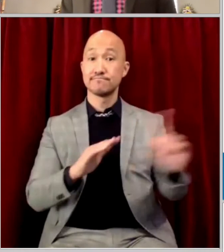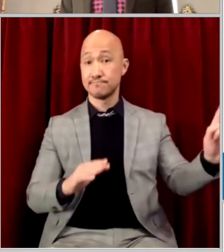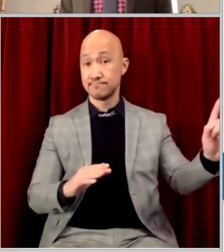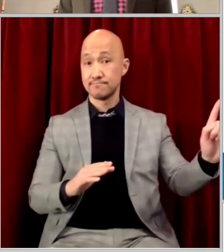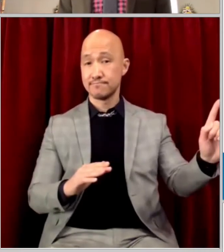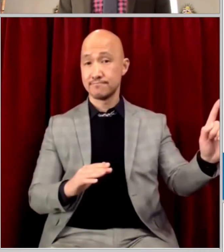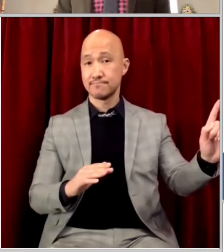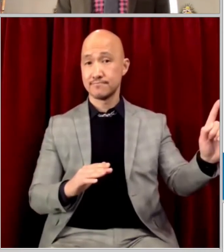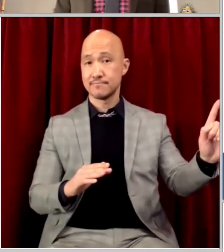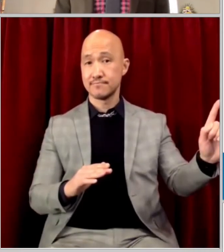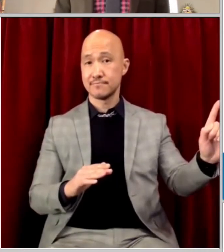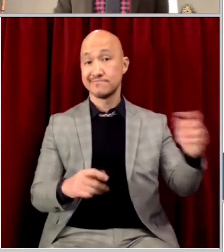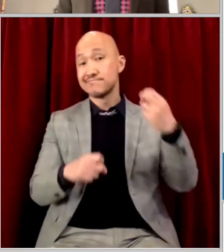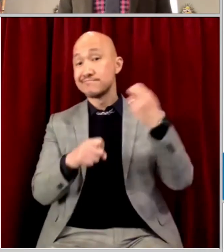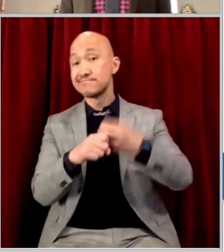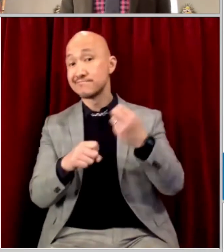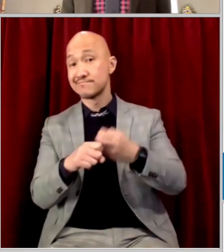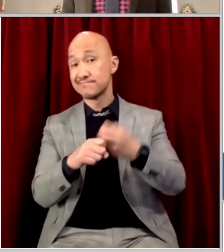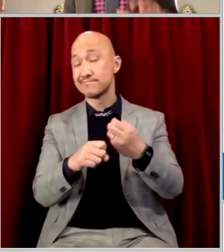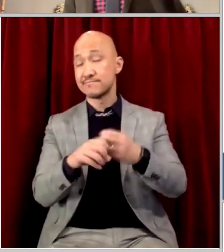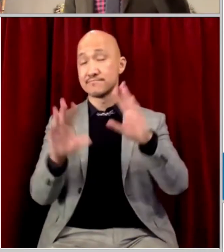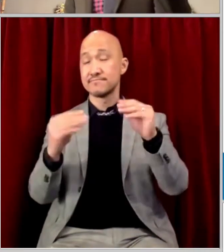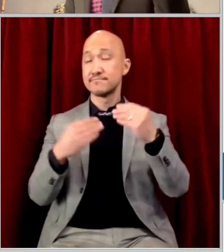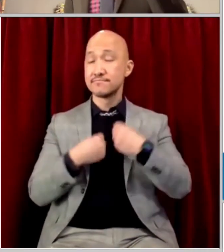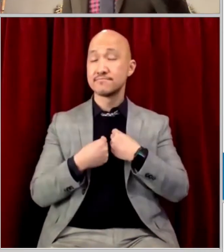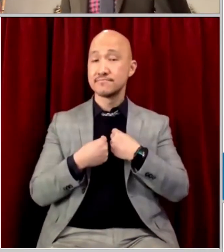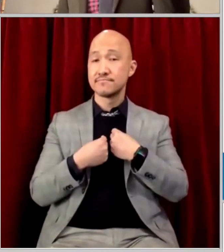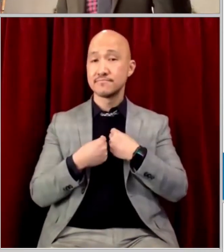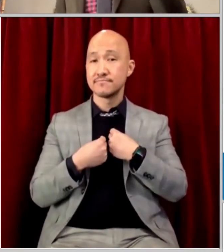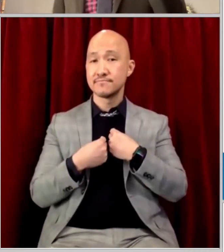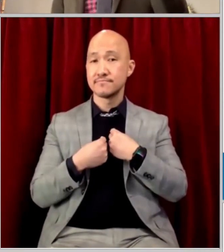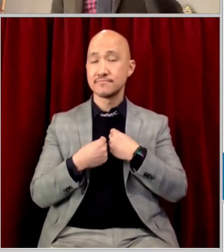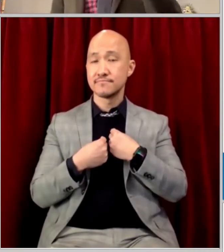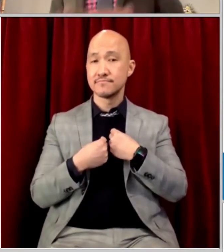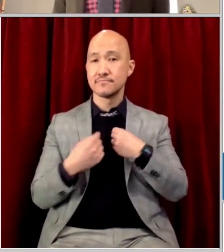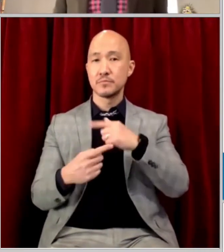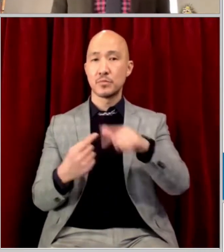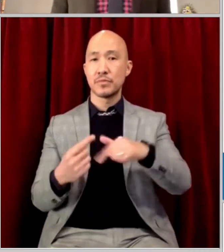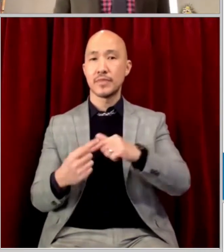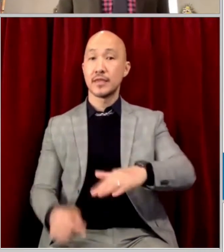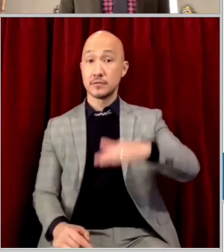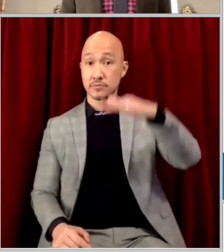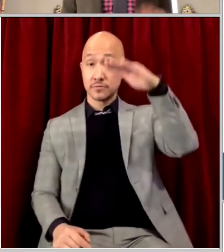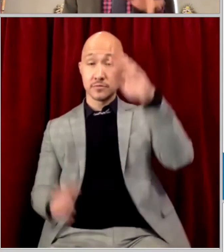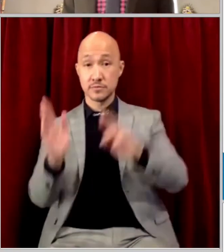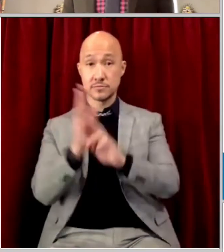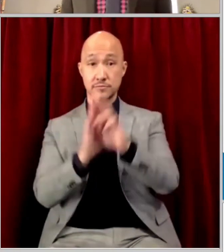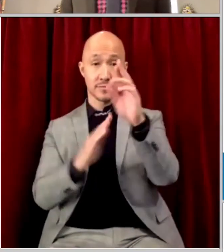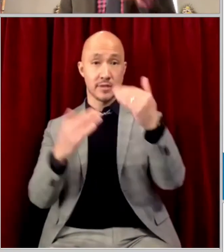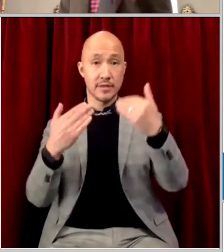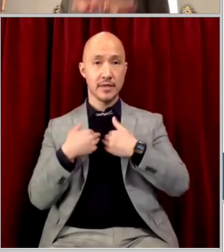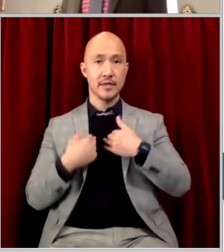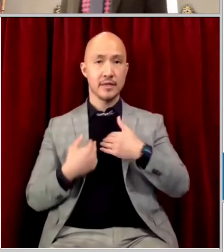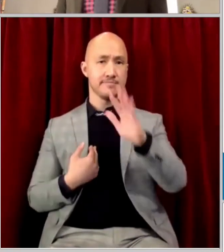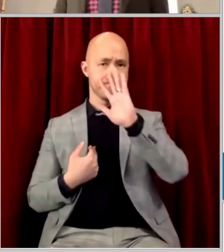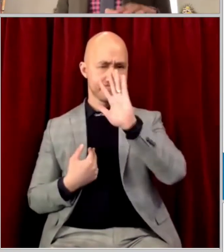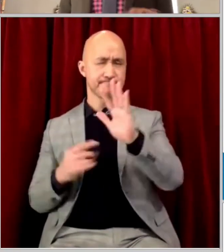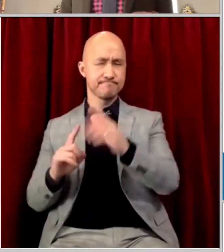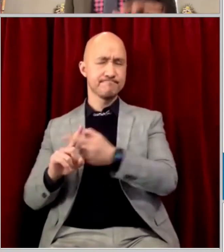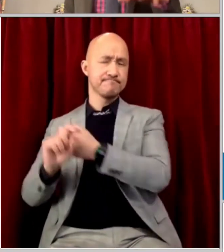reality. You know, growing up, I had 5 very close friends. Close friends. When, you